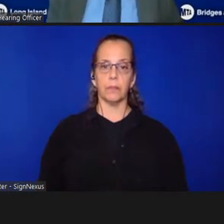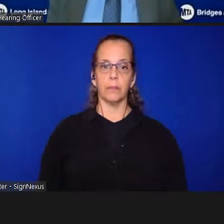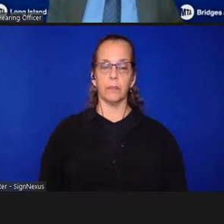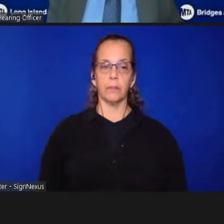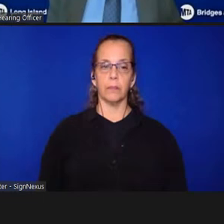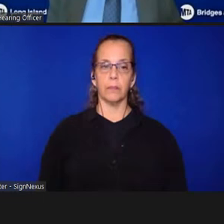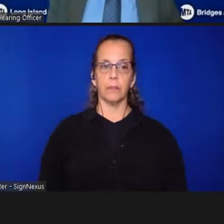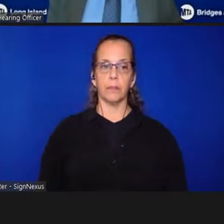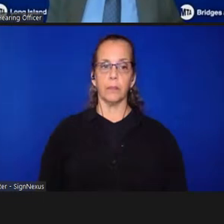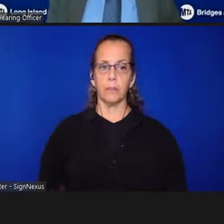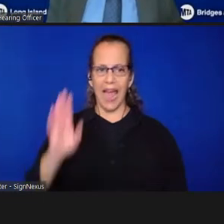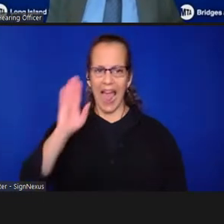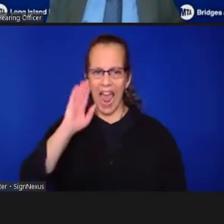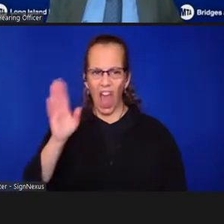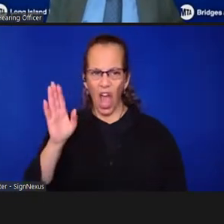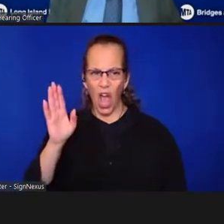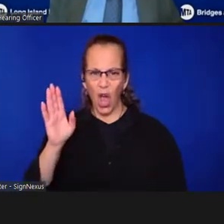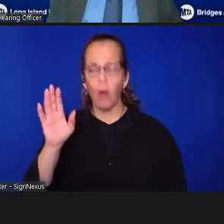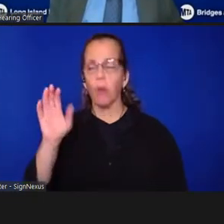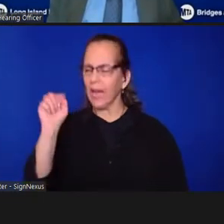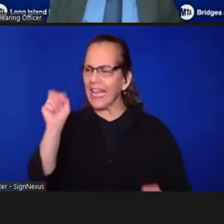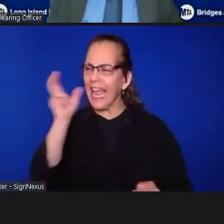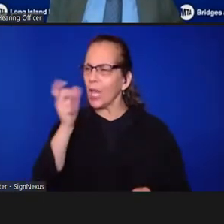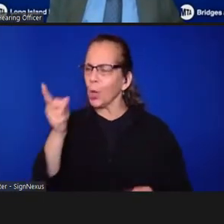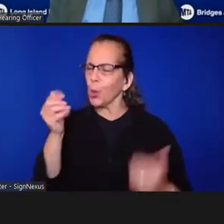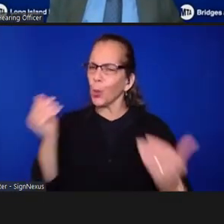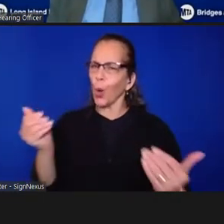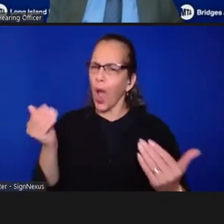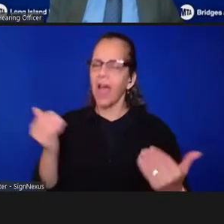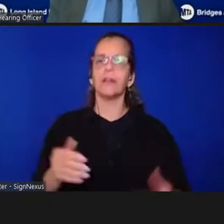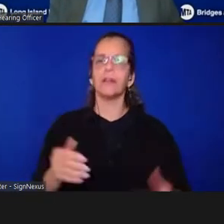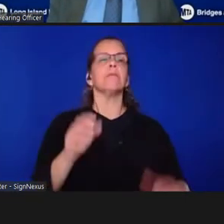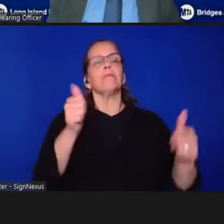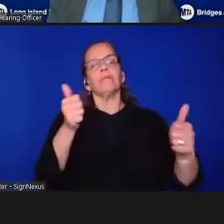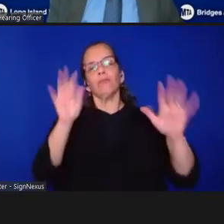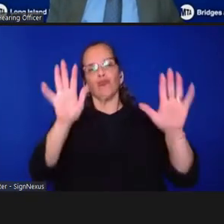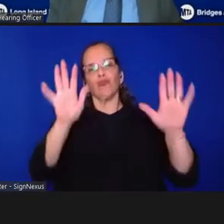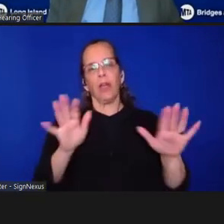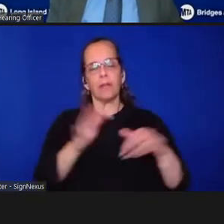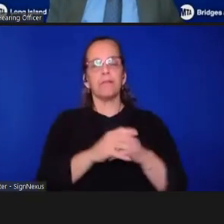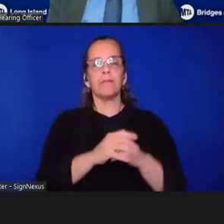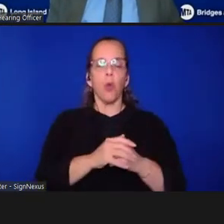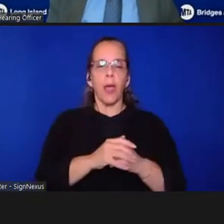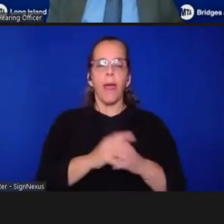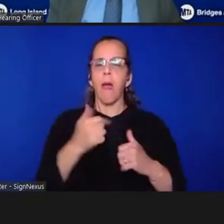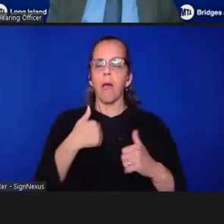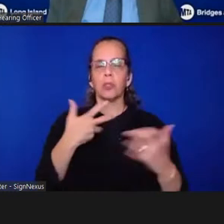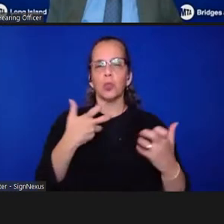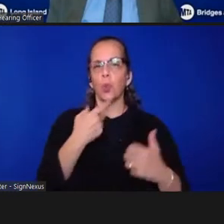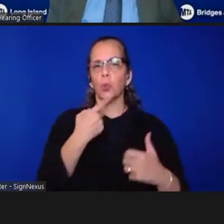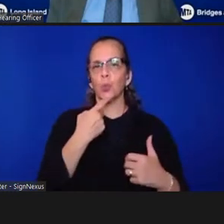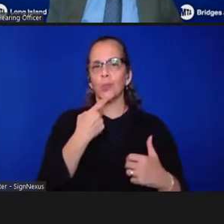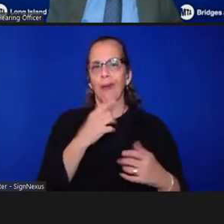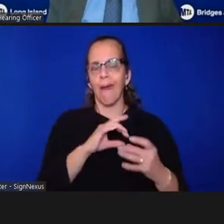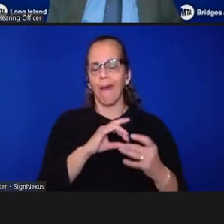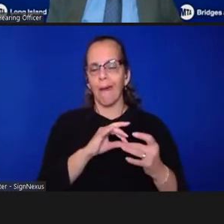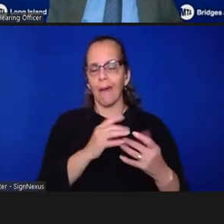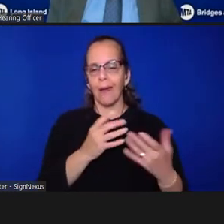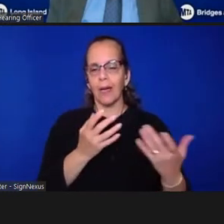hello we can hear you okay great um I just wanted to say that